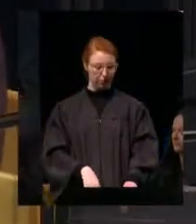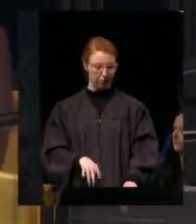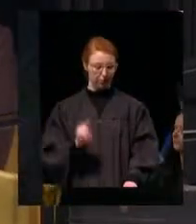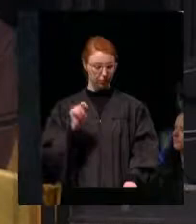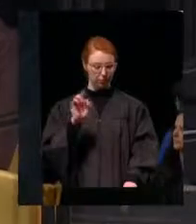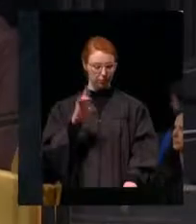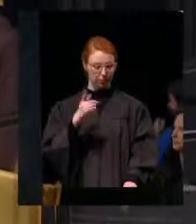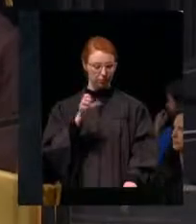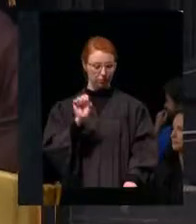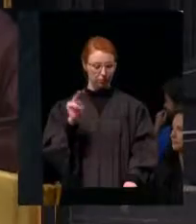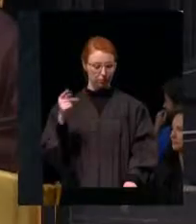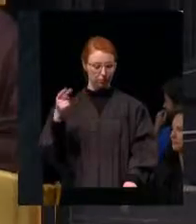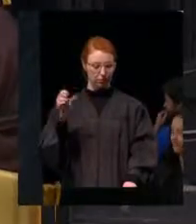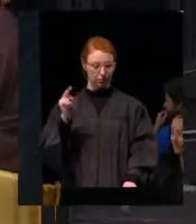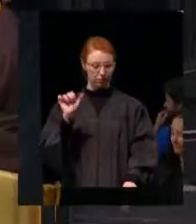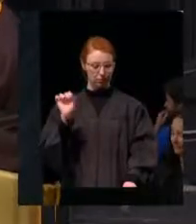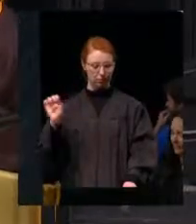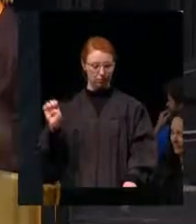Targan Gensi.